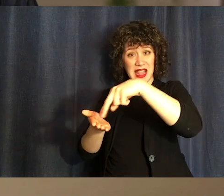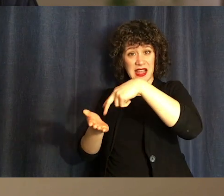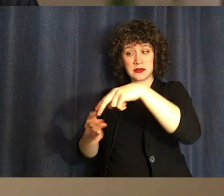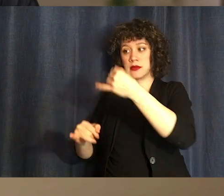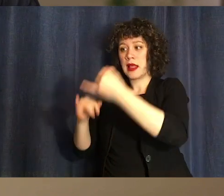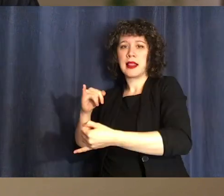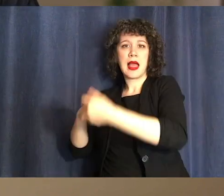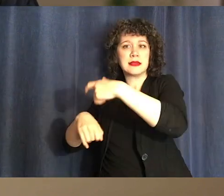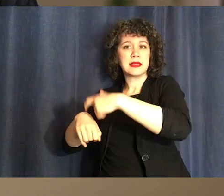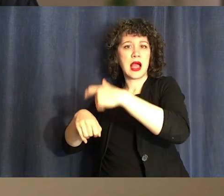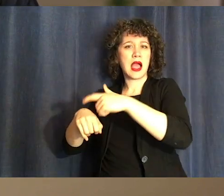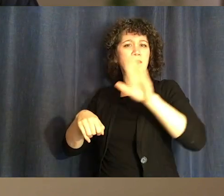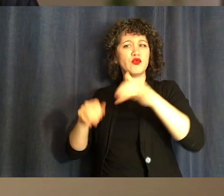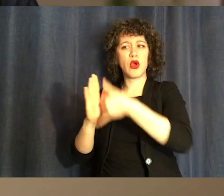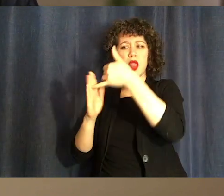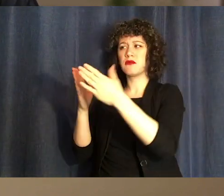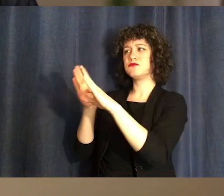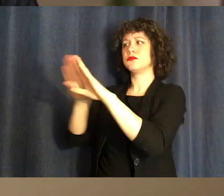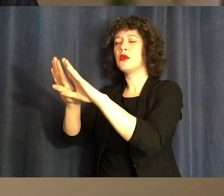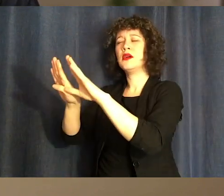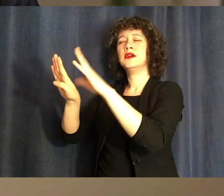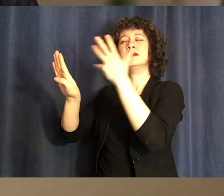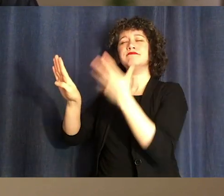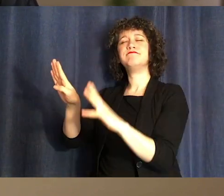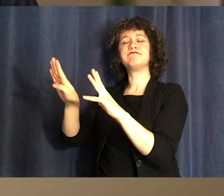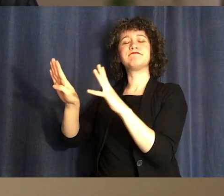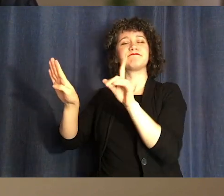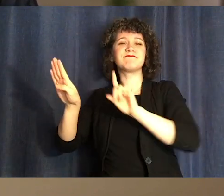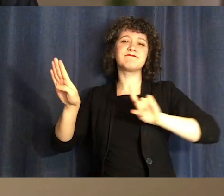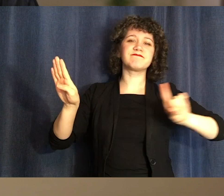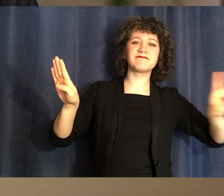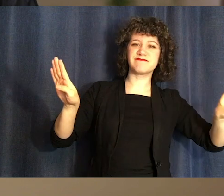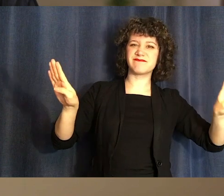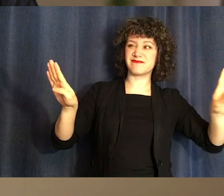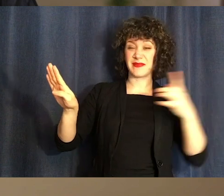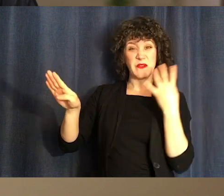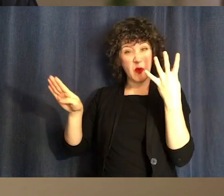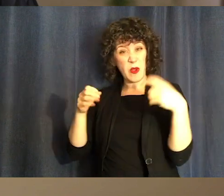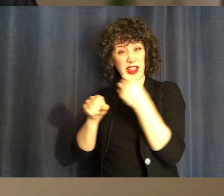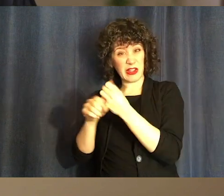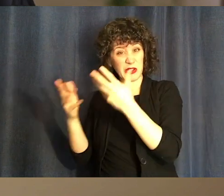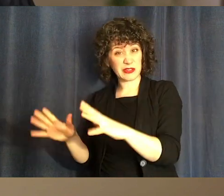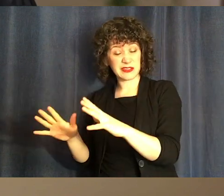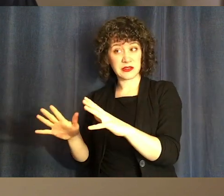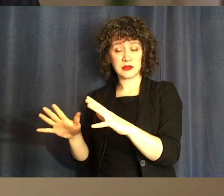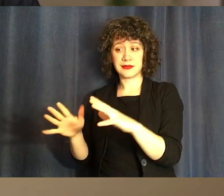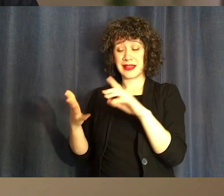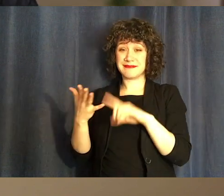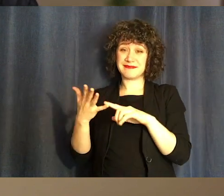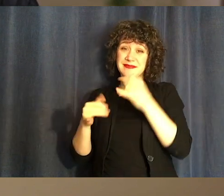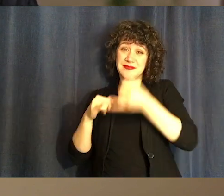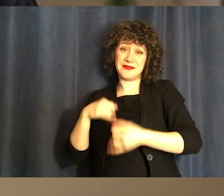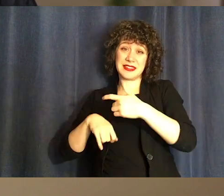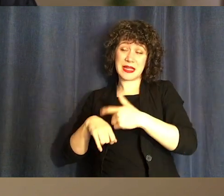locker before you walk away from the past 4 years, and even the final time seeing some faces. This last